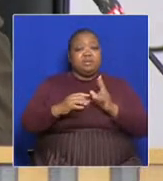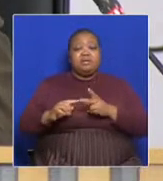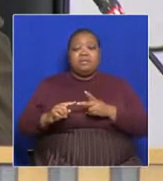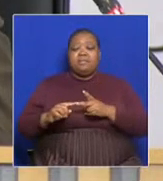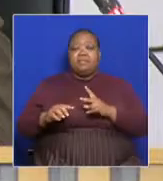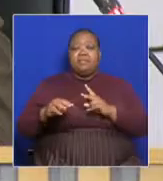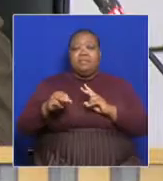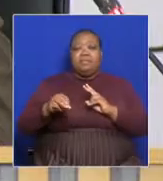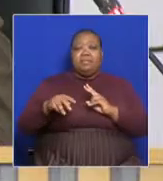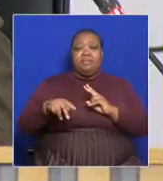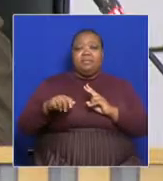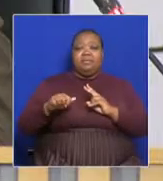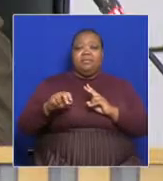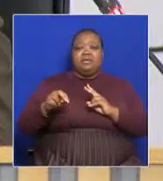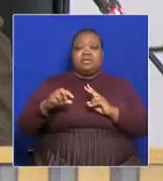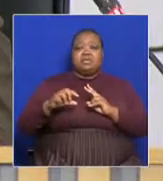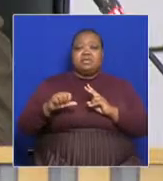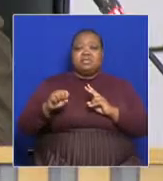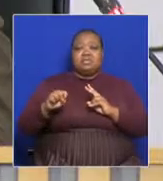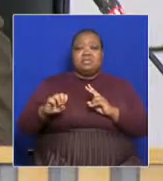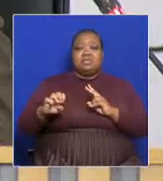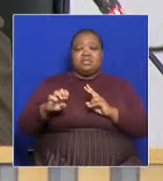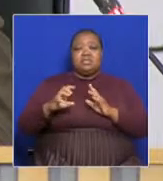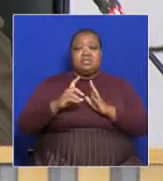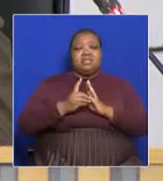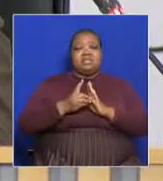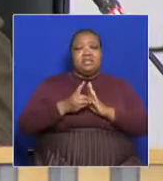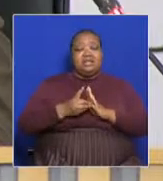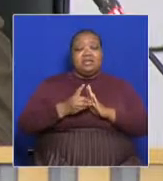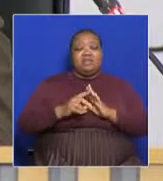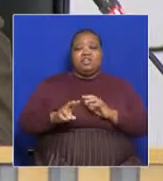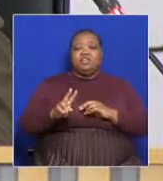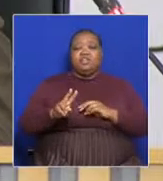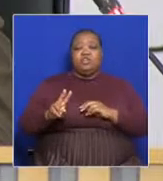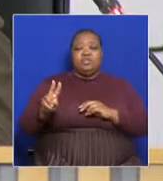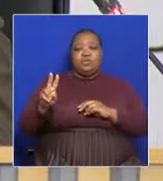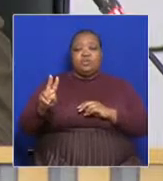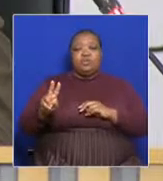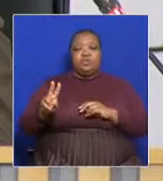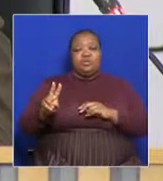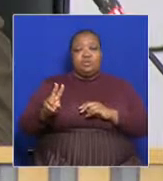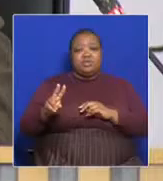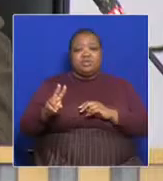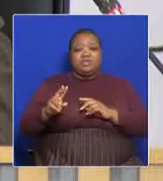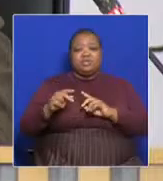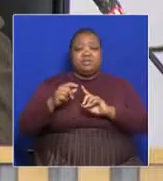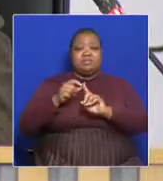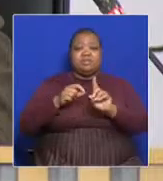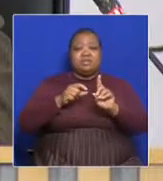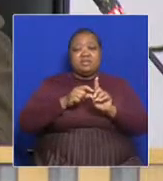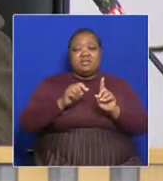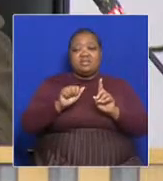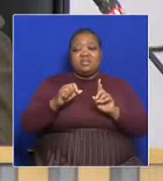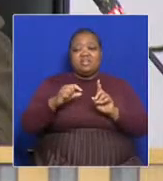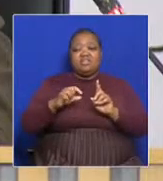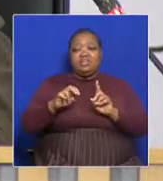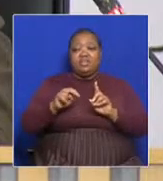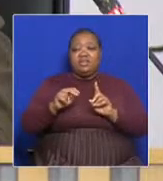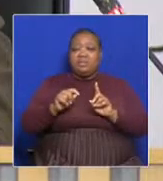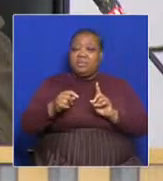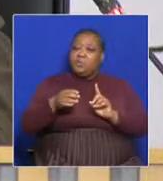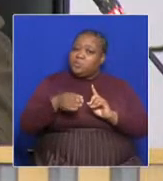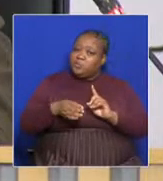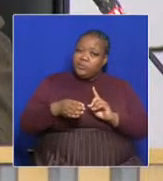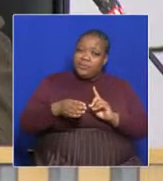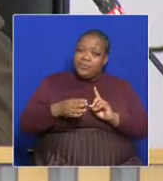mention on the 22nd of an agent being there. So where she